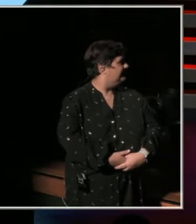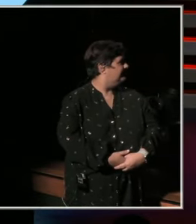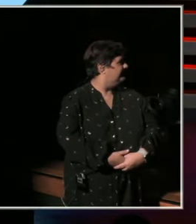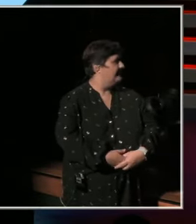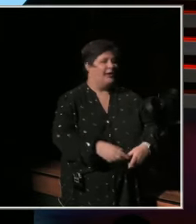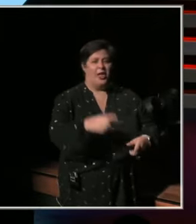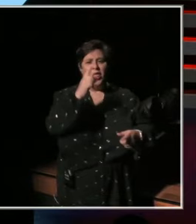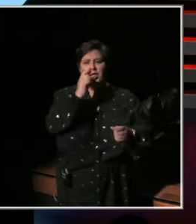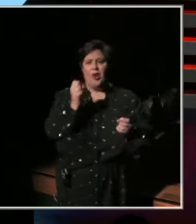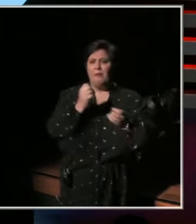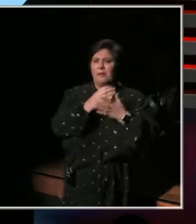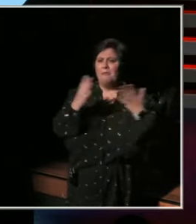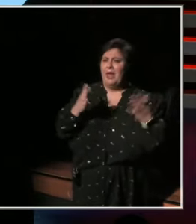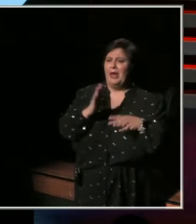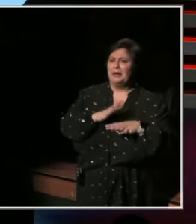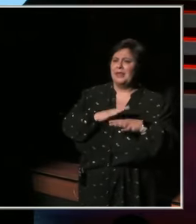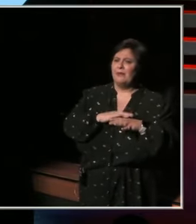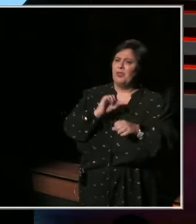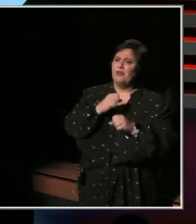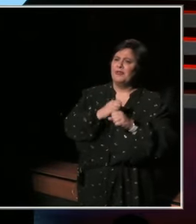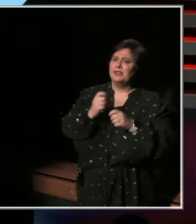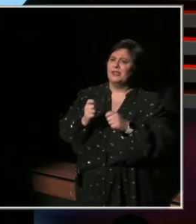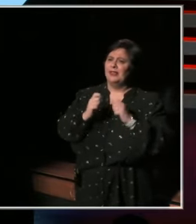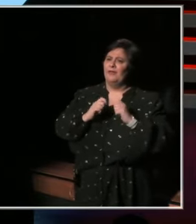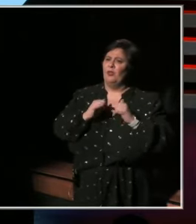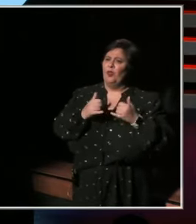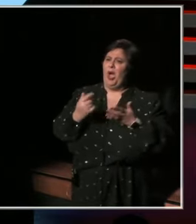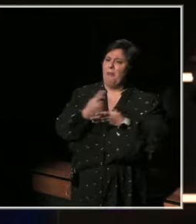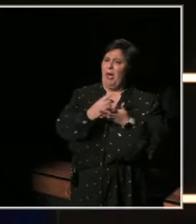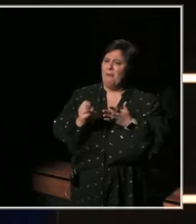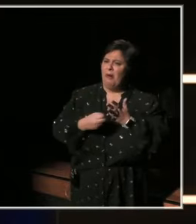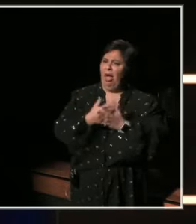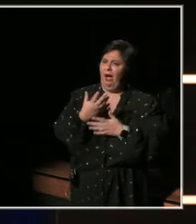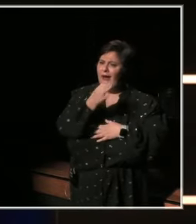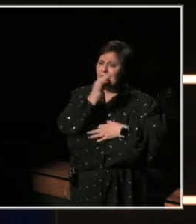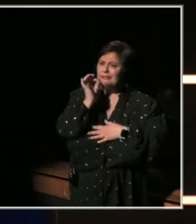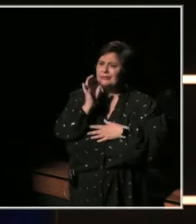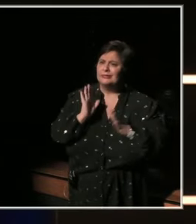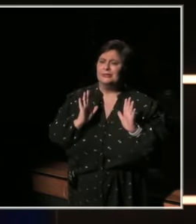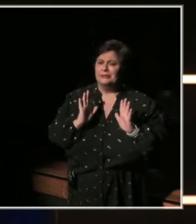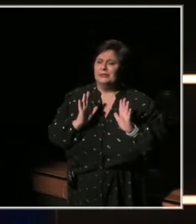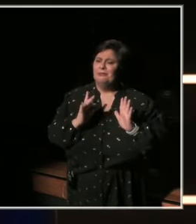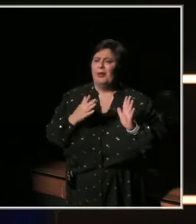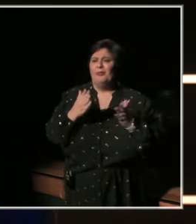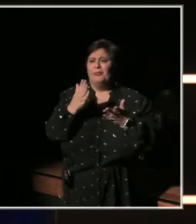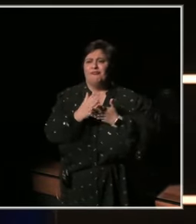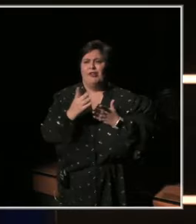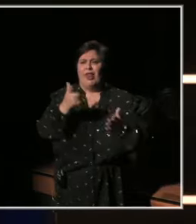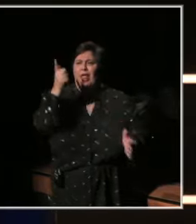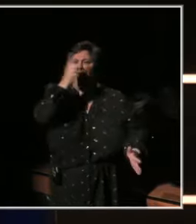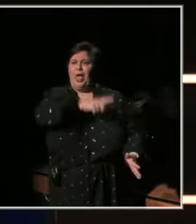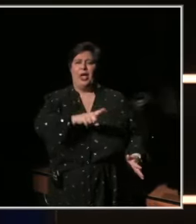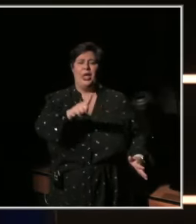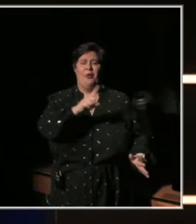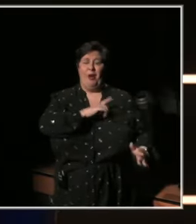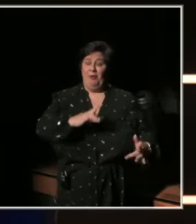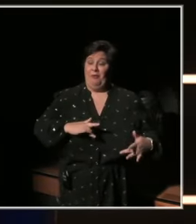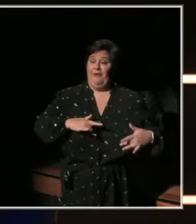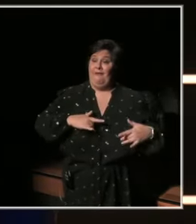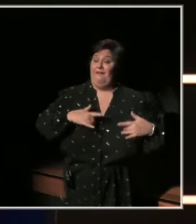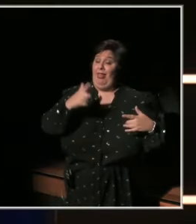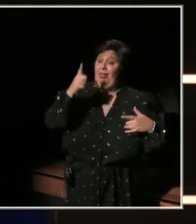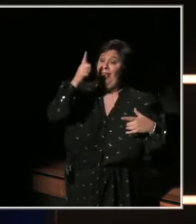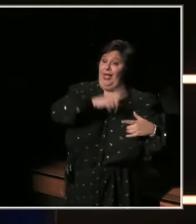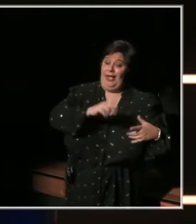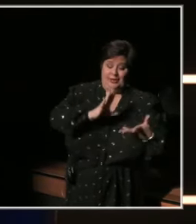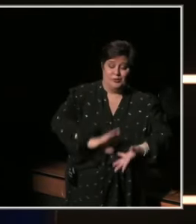There can't be many times that Grierson's given an award to a program about plants, but we were very, very lucky. We feel very lucky to have been